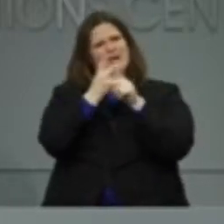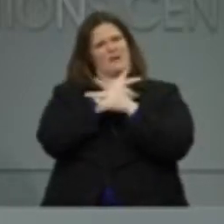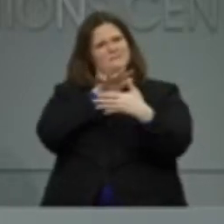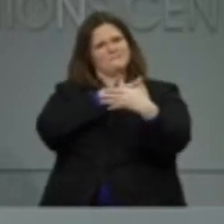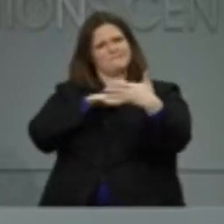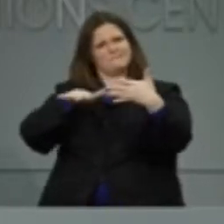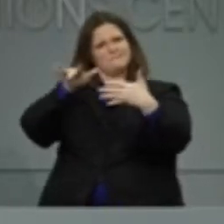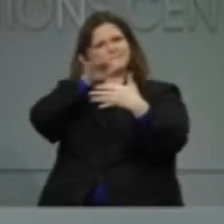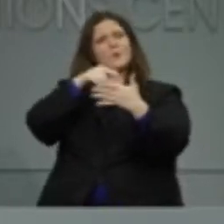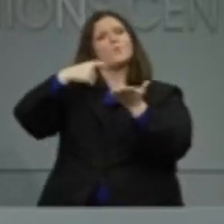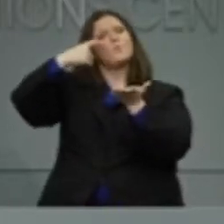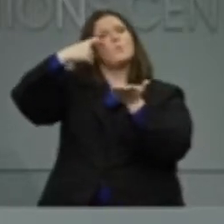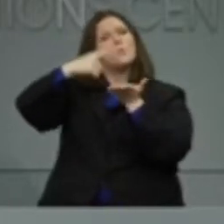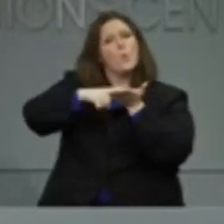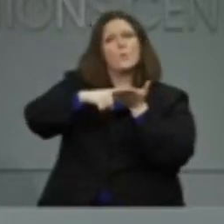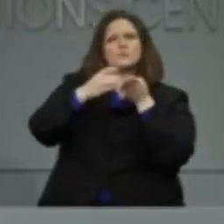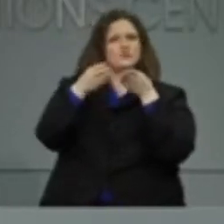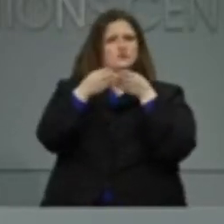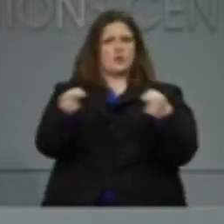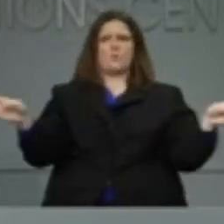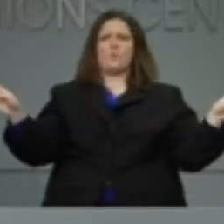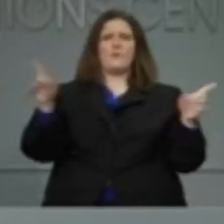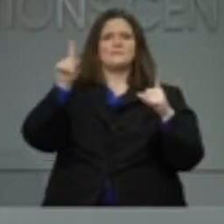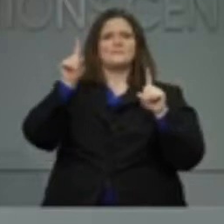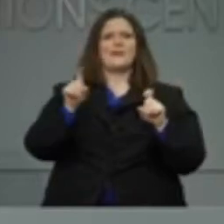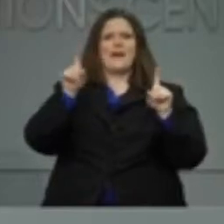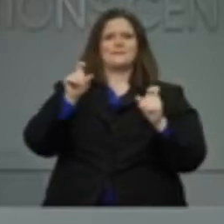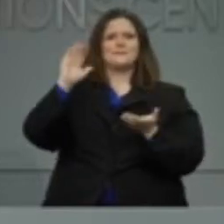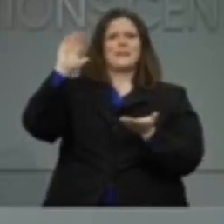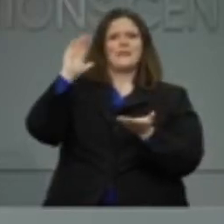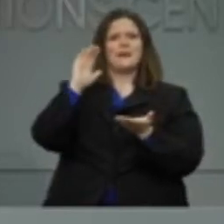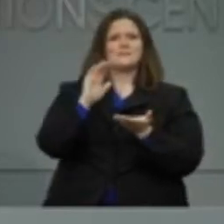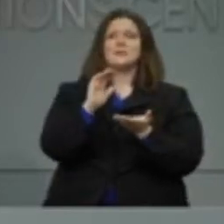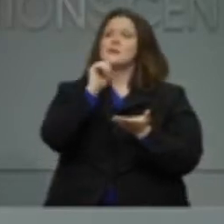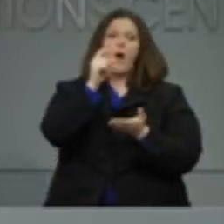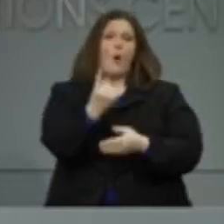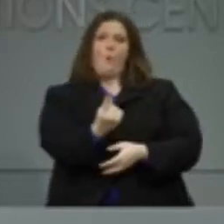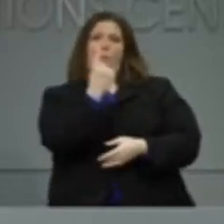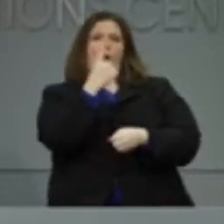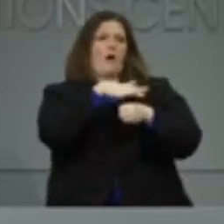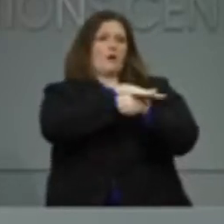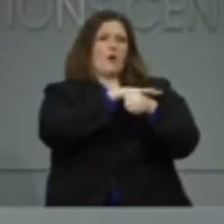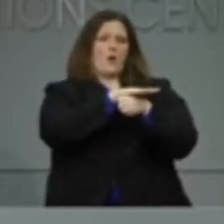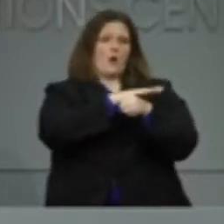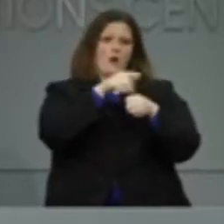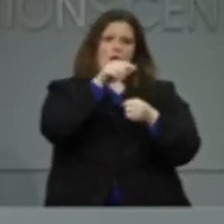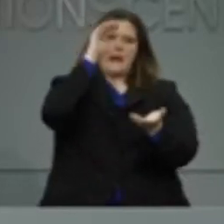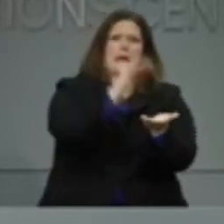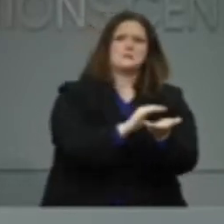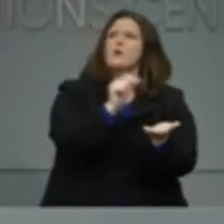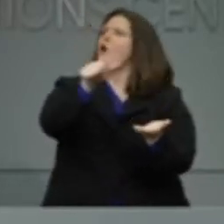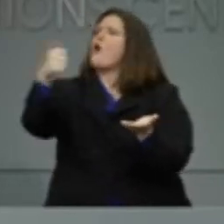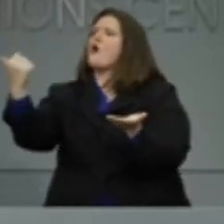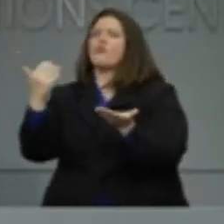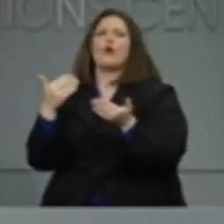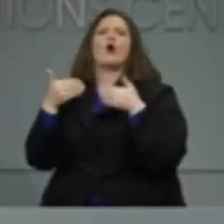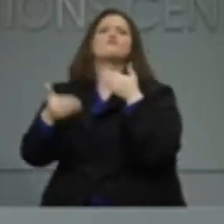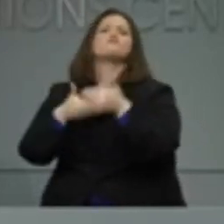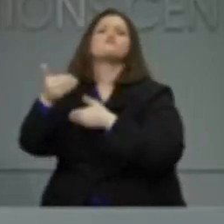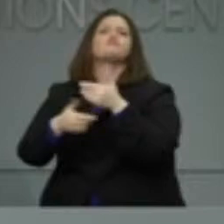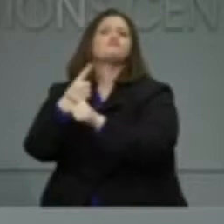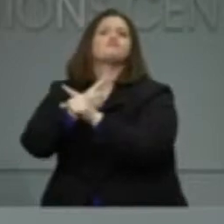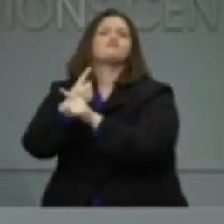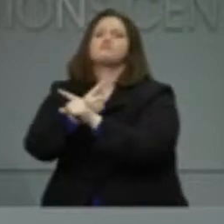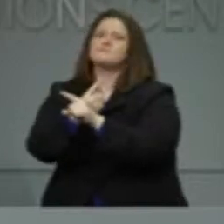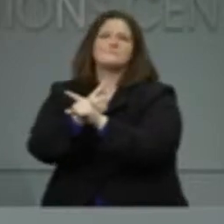really slowing of testing across the board. Doesn't seem to be in any one part of the state. And what we're seeing is that slowing, not just